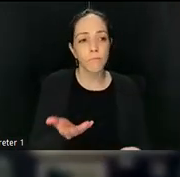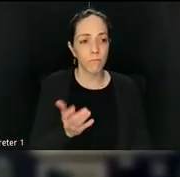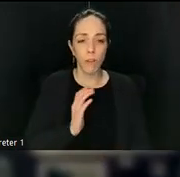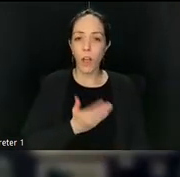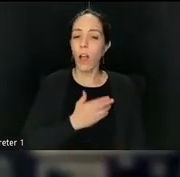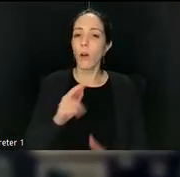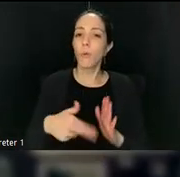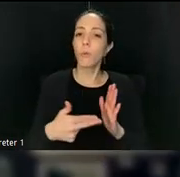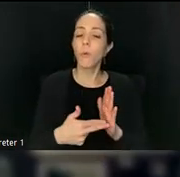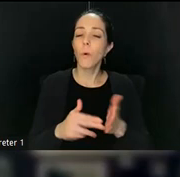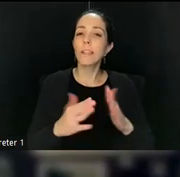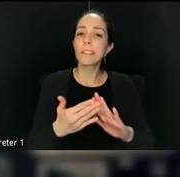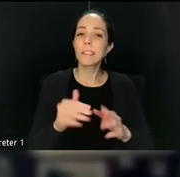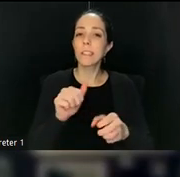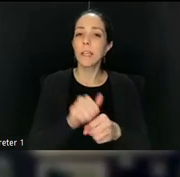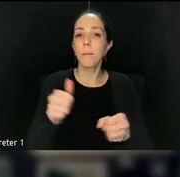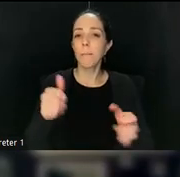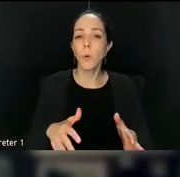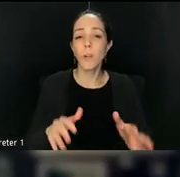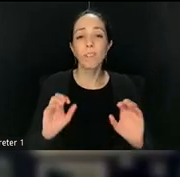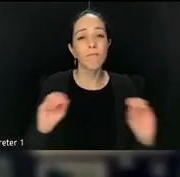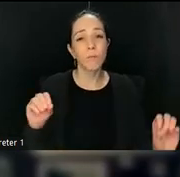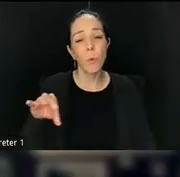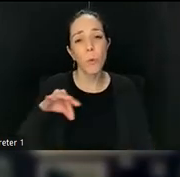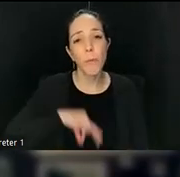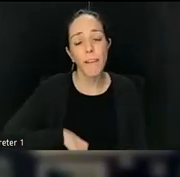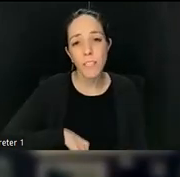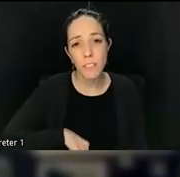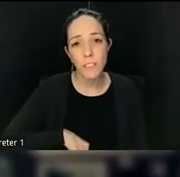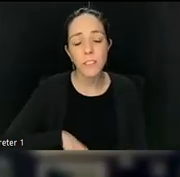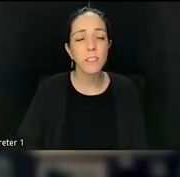city employees without any benefits.